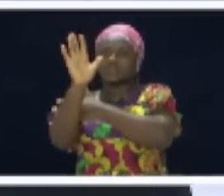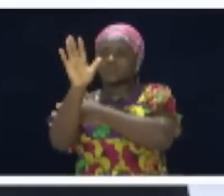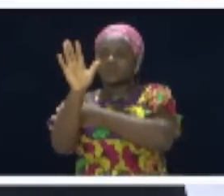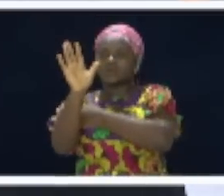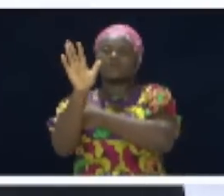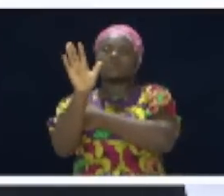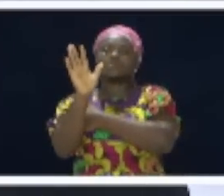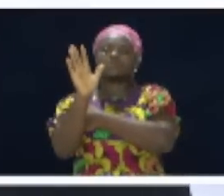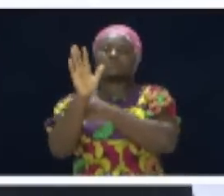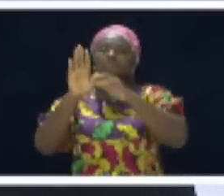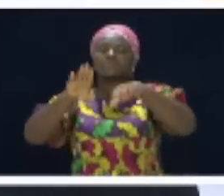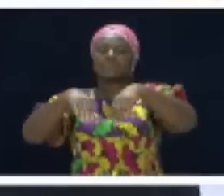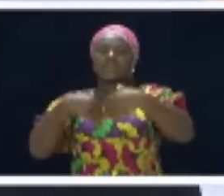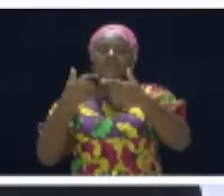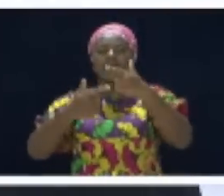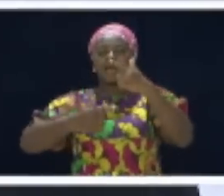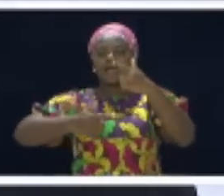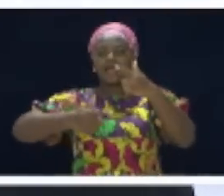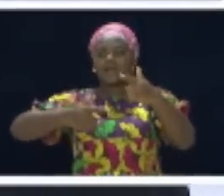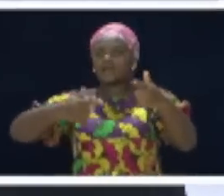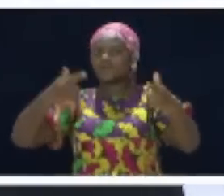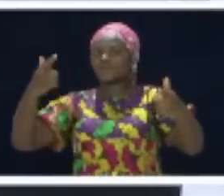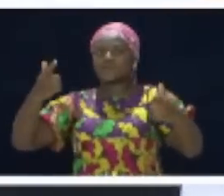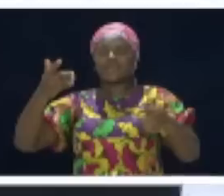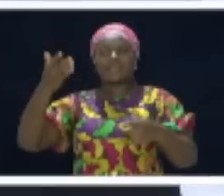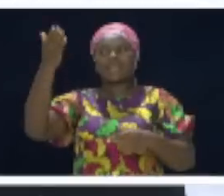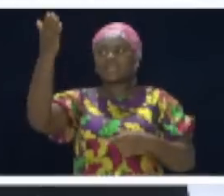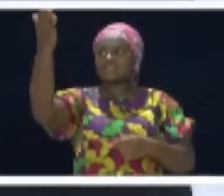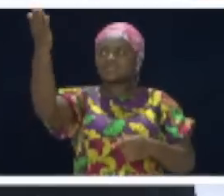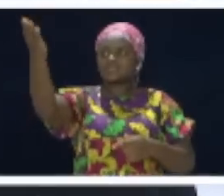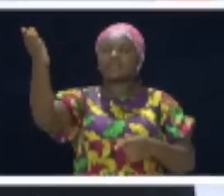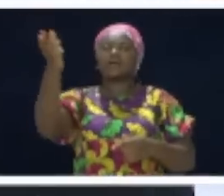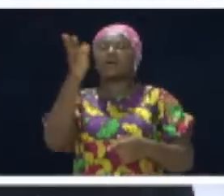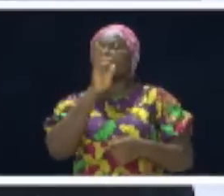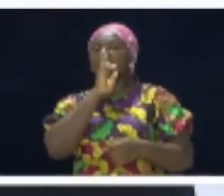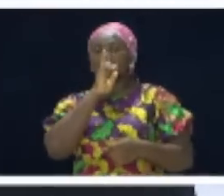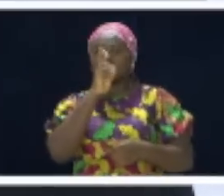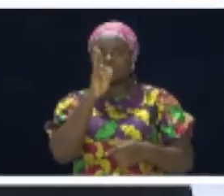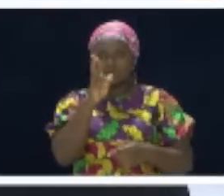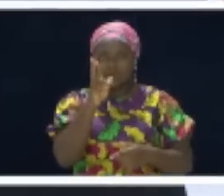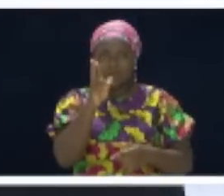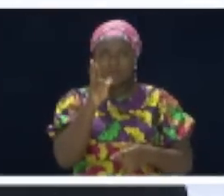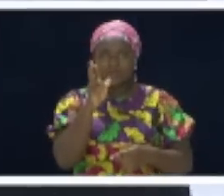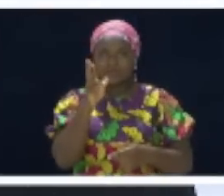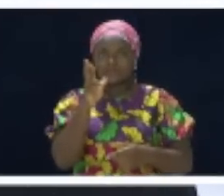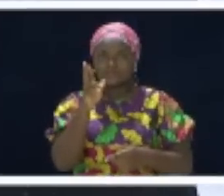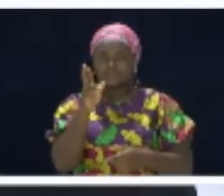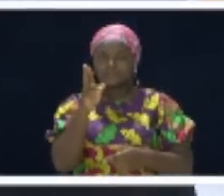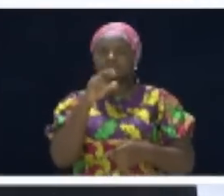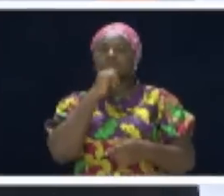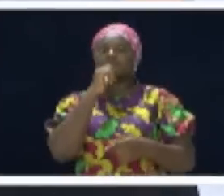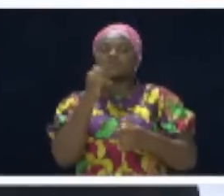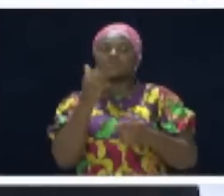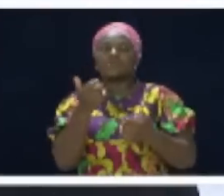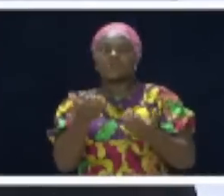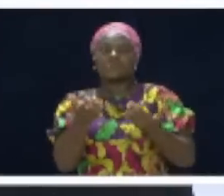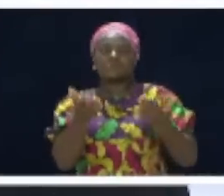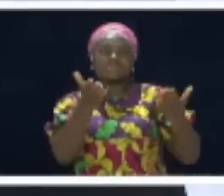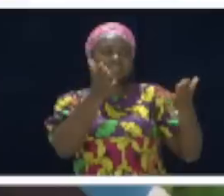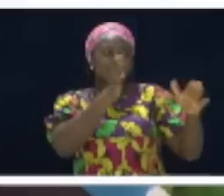immortal God, how great thou art,